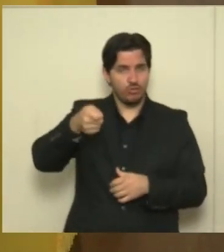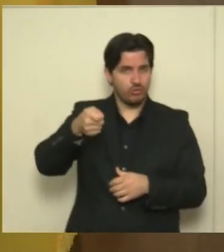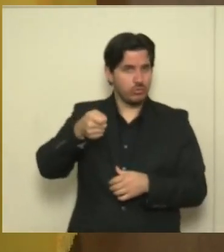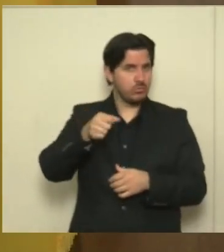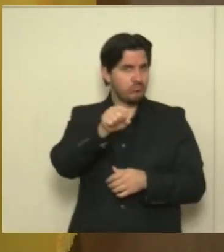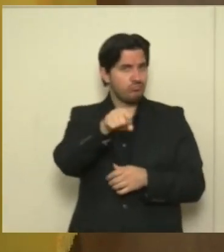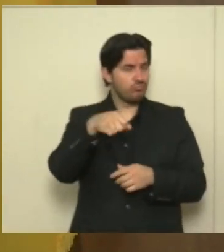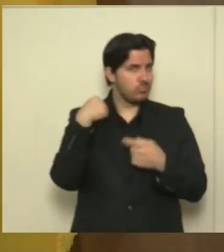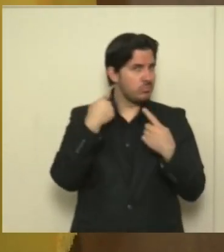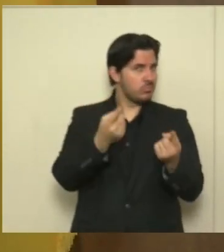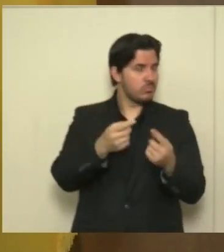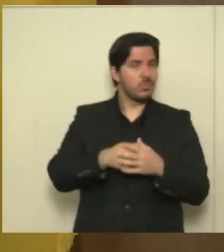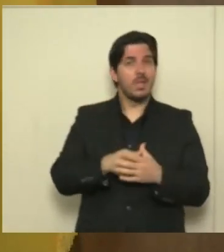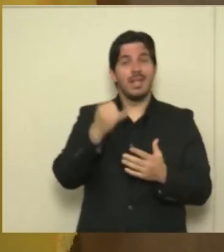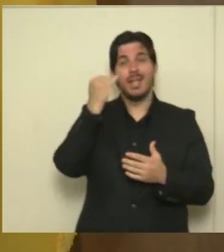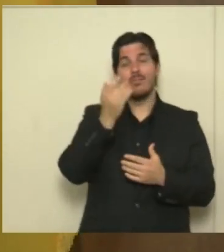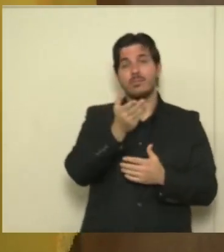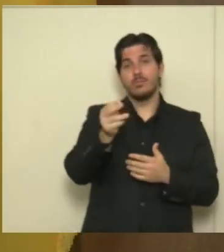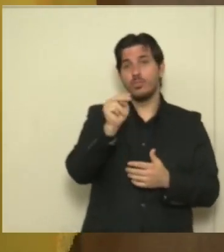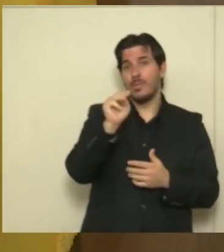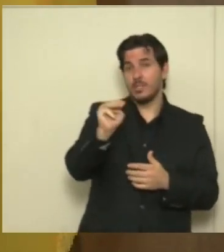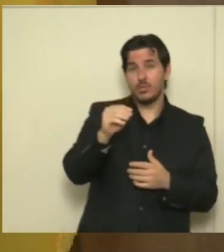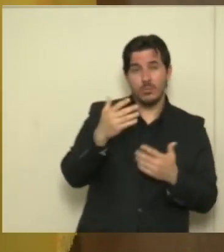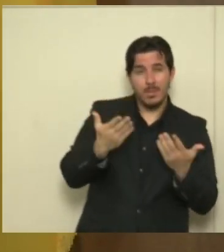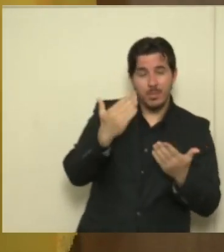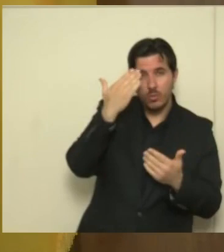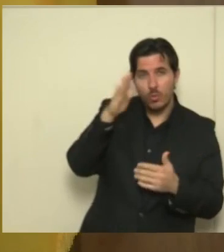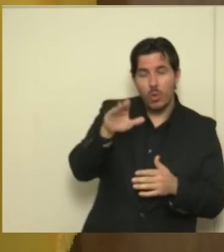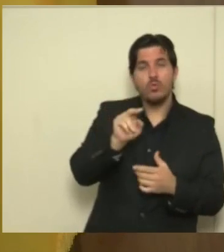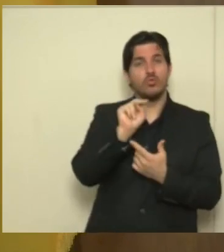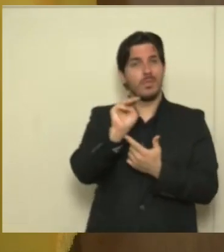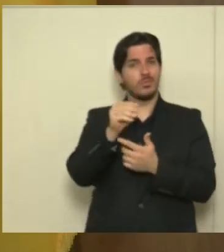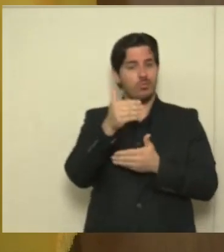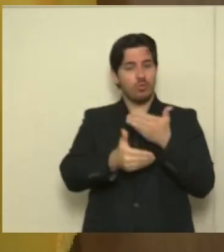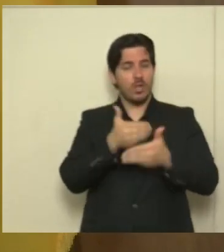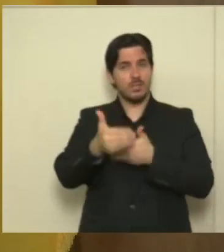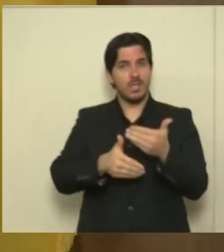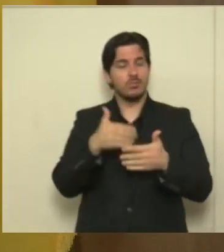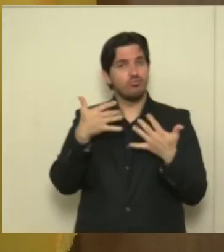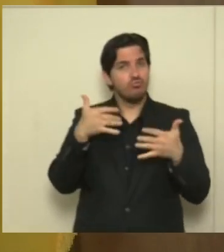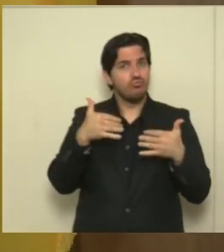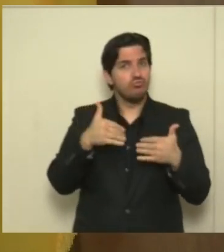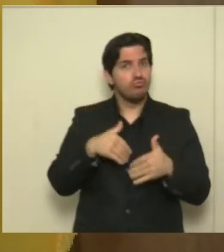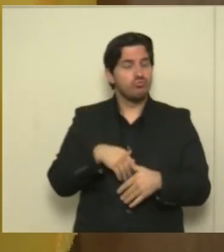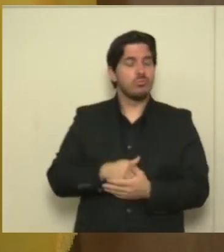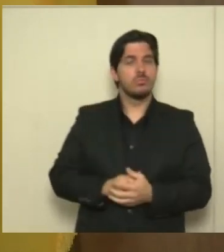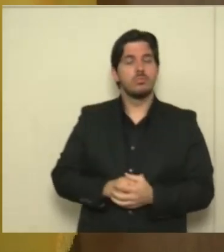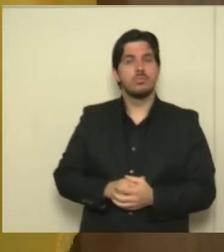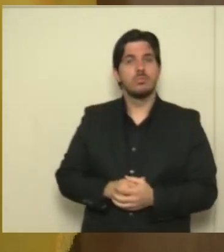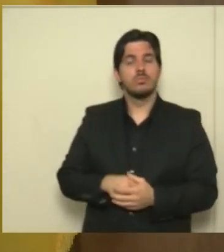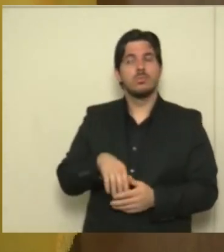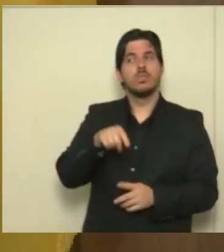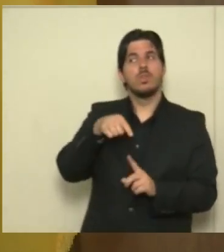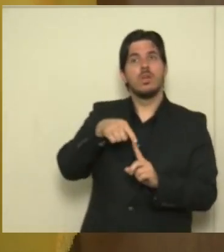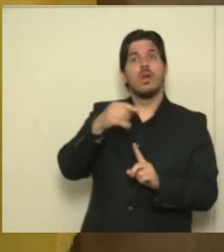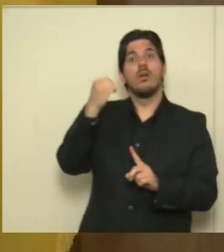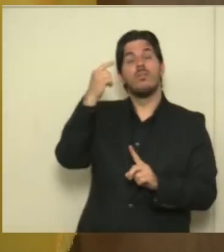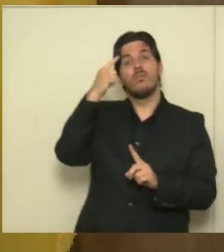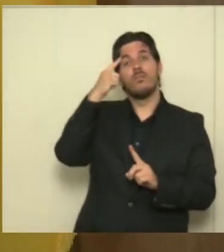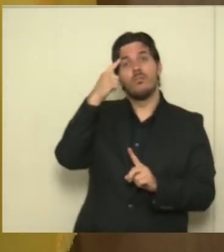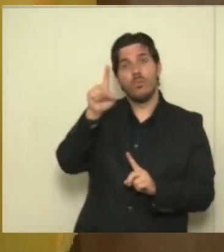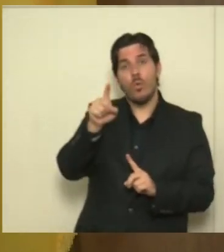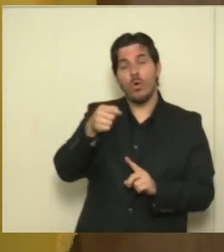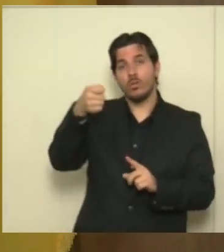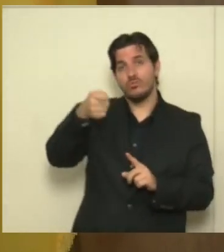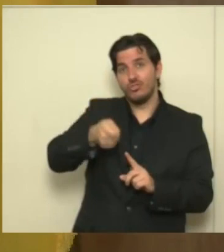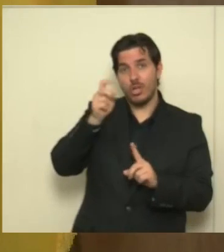Mexicans who may not be aware, New Mexico's got a really incredible process. One is for judicial appointments, there's a judicial